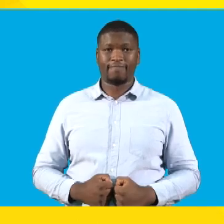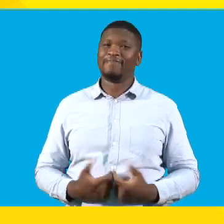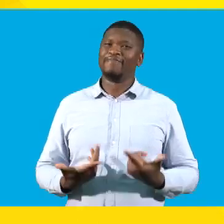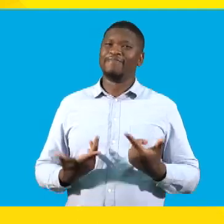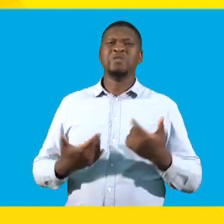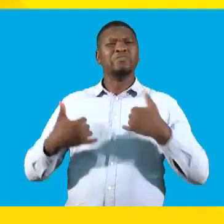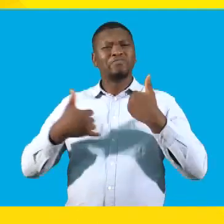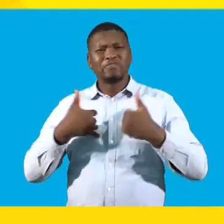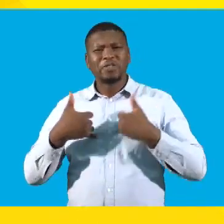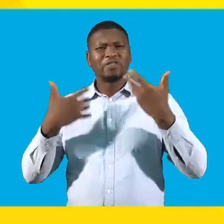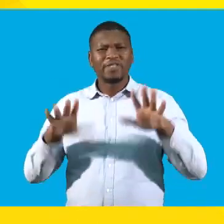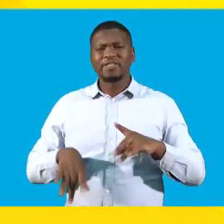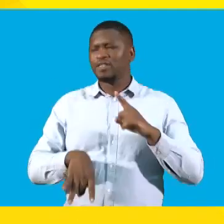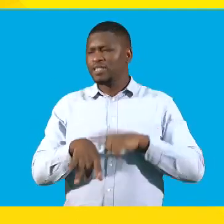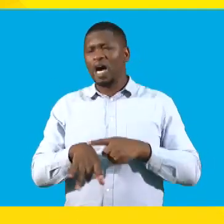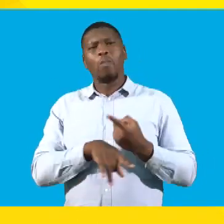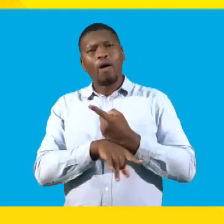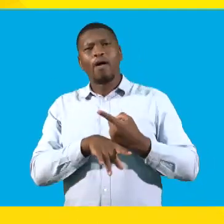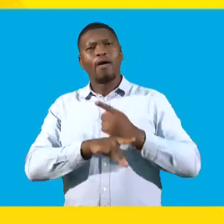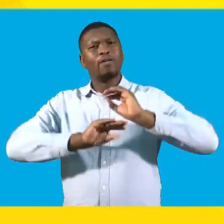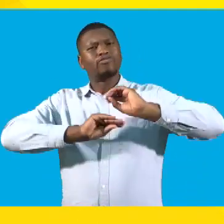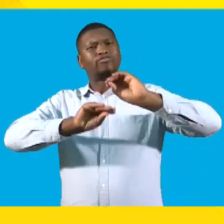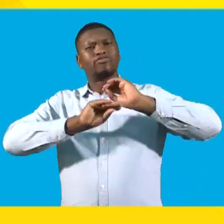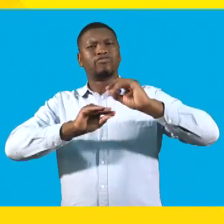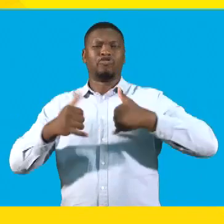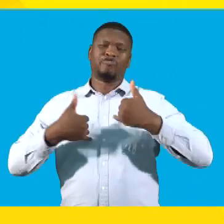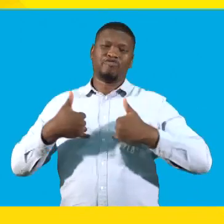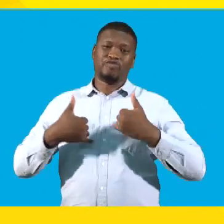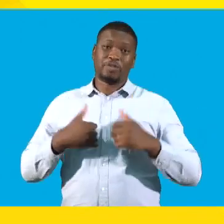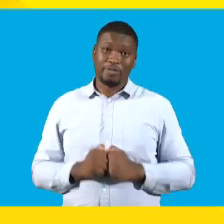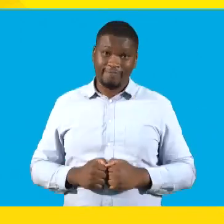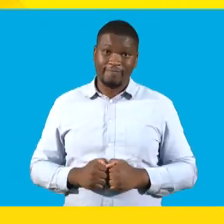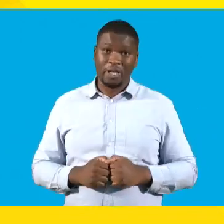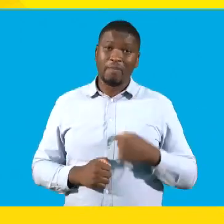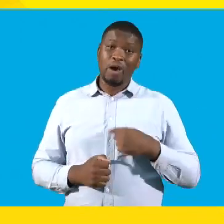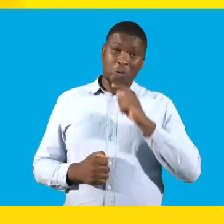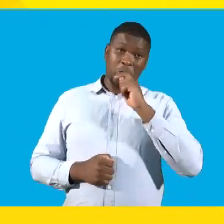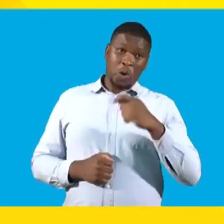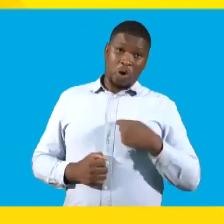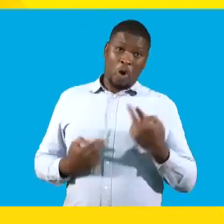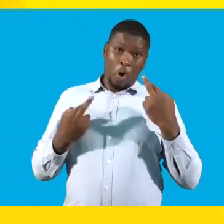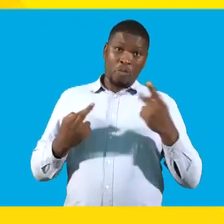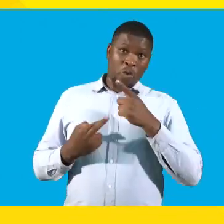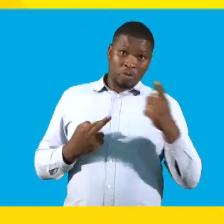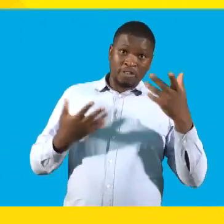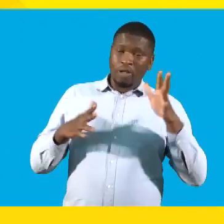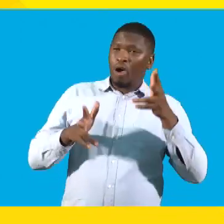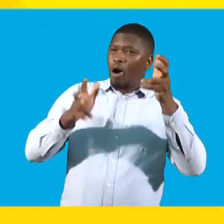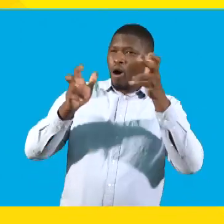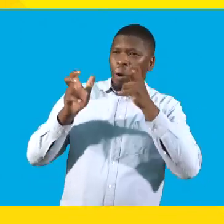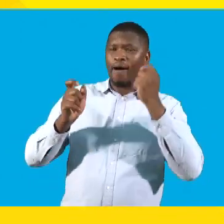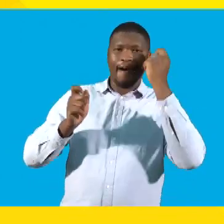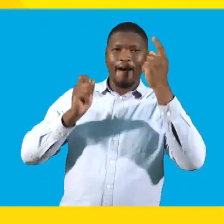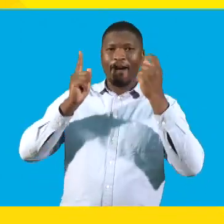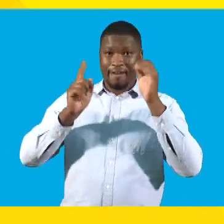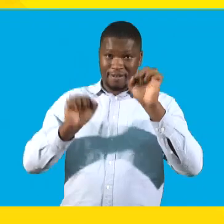It was wonderful to spend this lesson with you. I truly do hope that you were able to learn